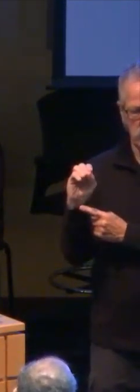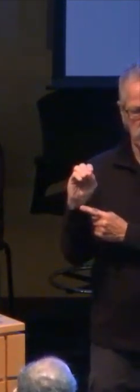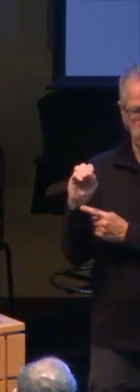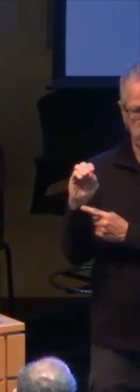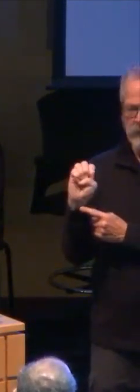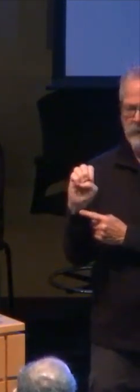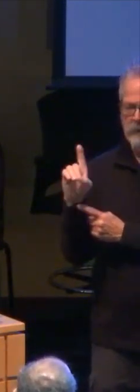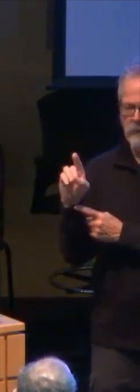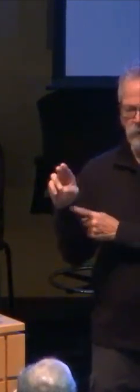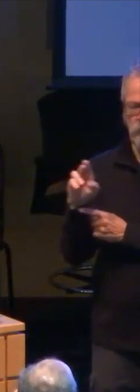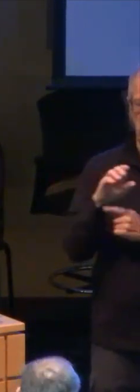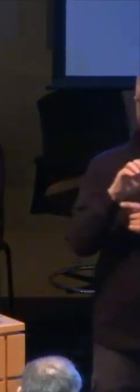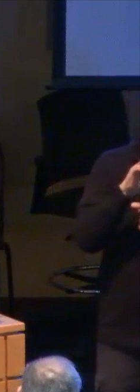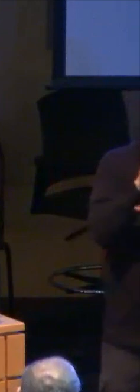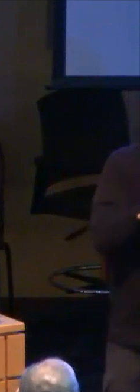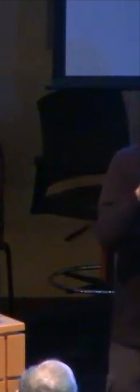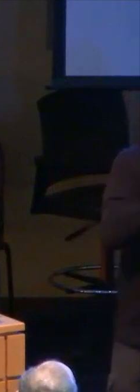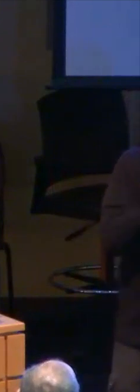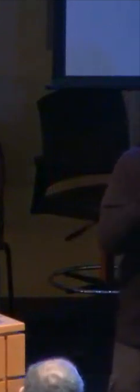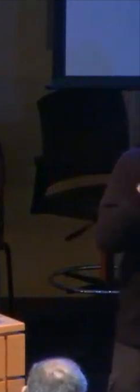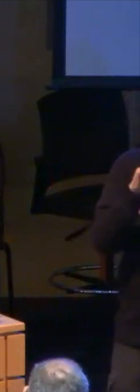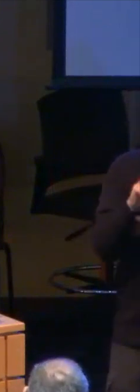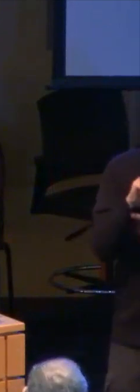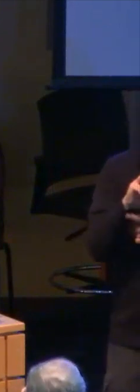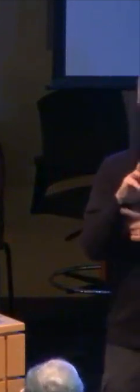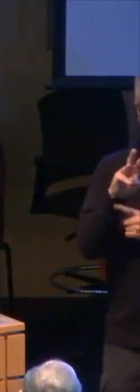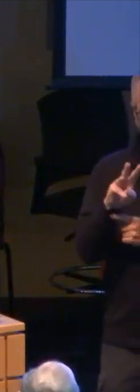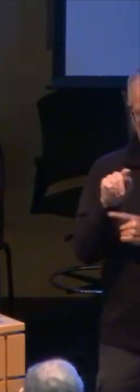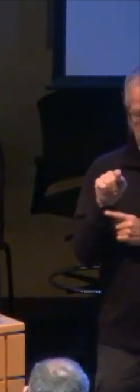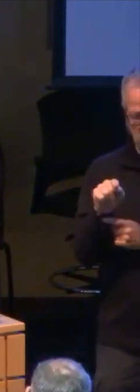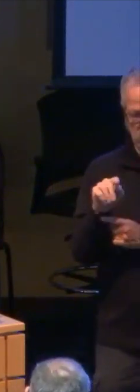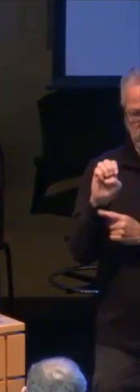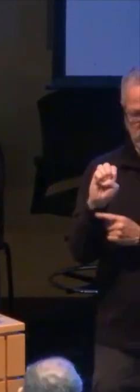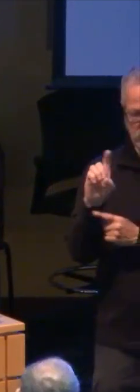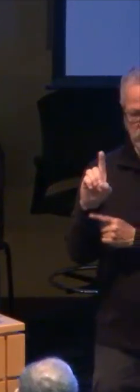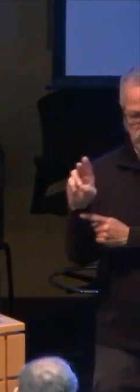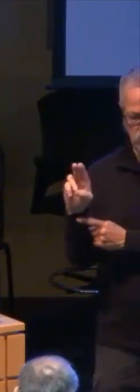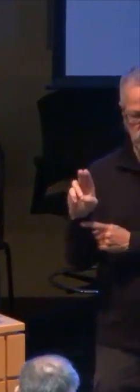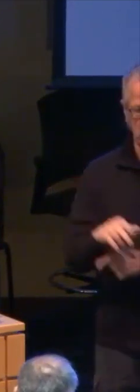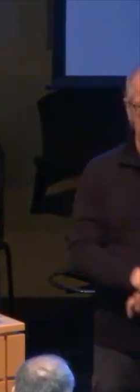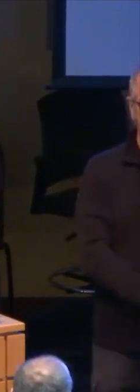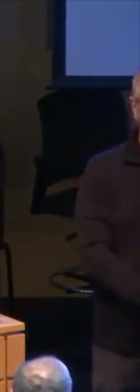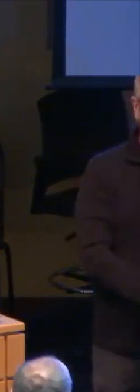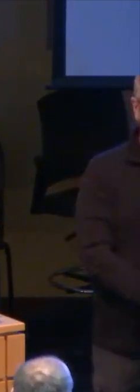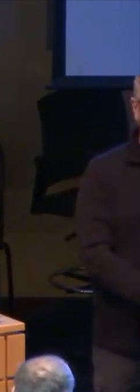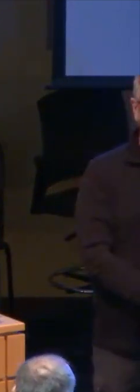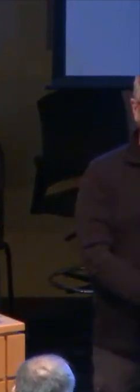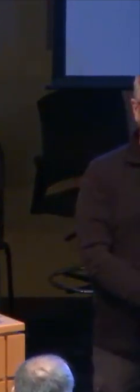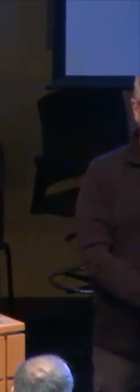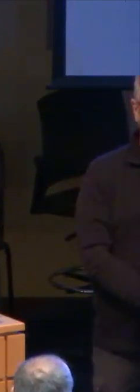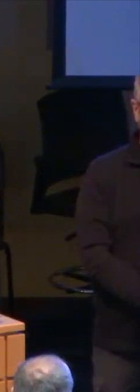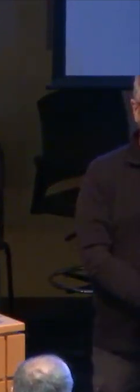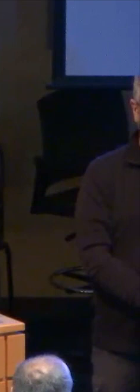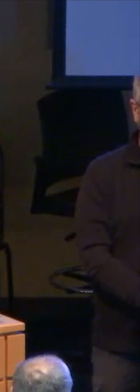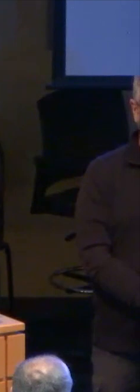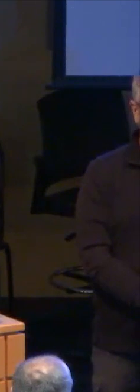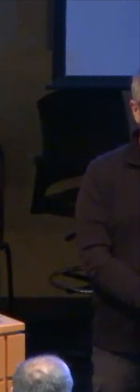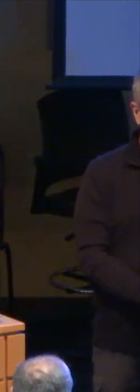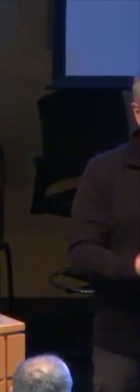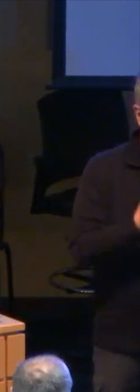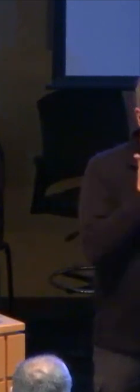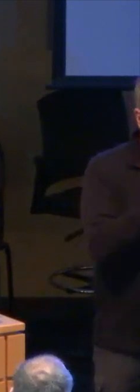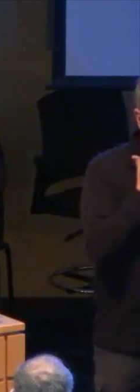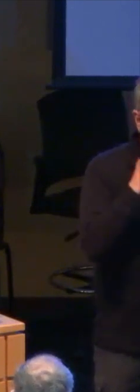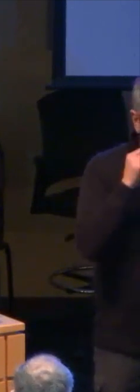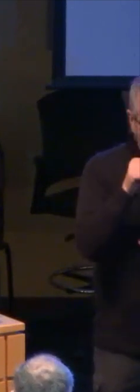The UW has, for over 150 years, hosted in-person events and lectures, and we've only been working in